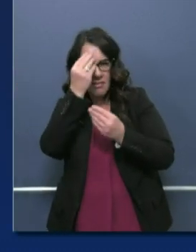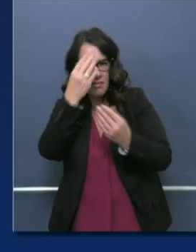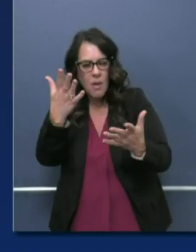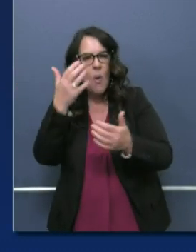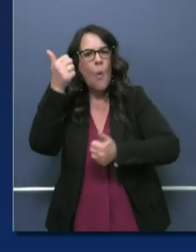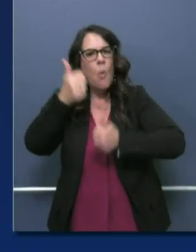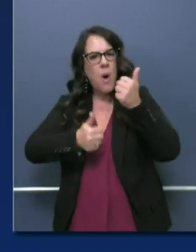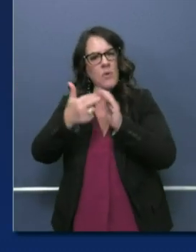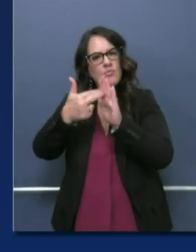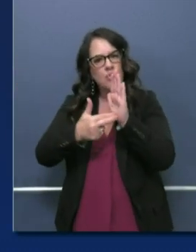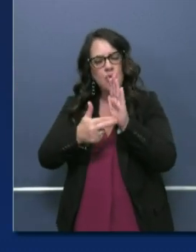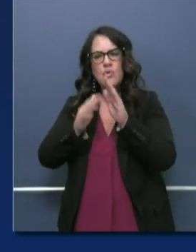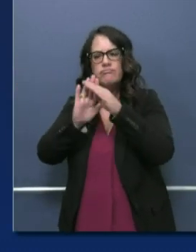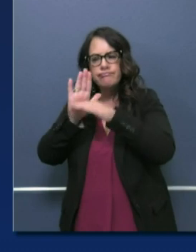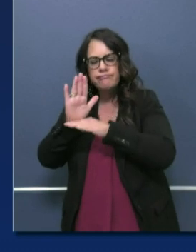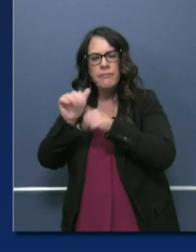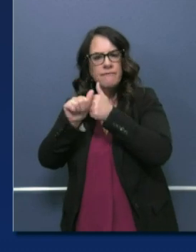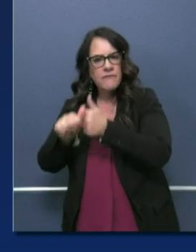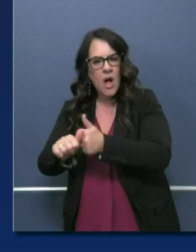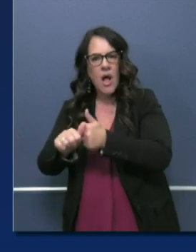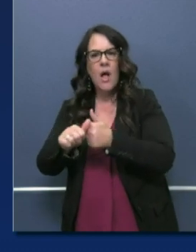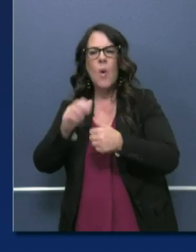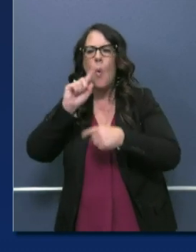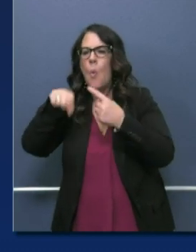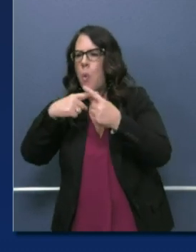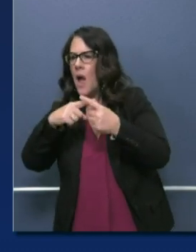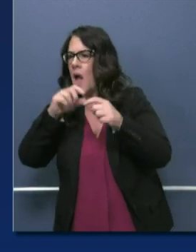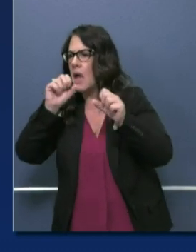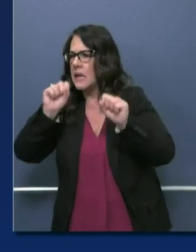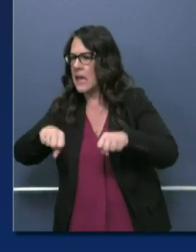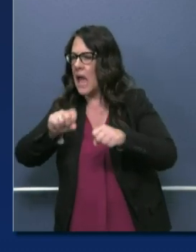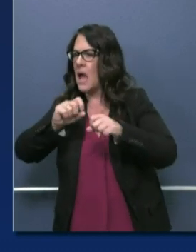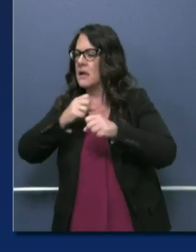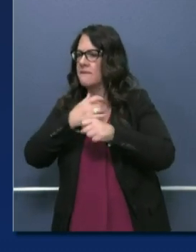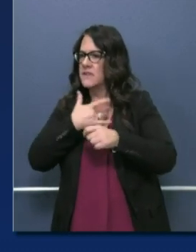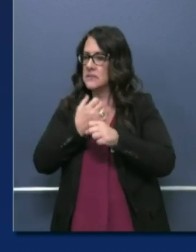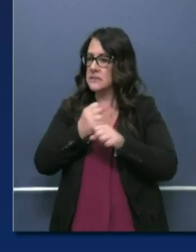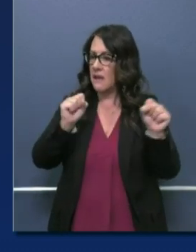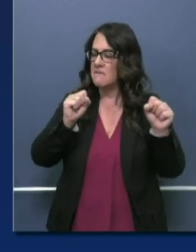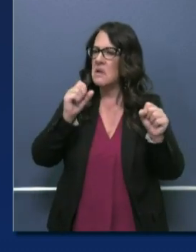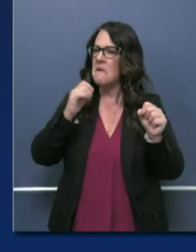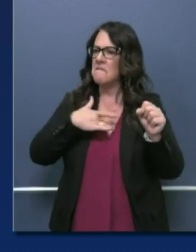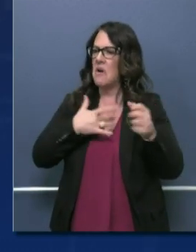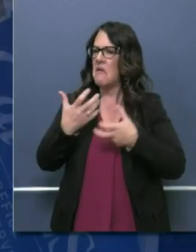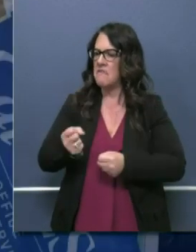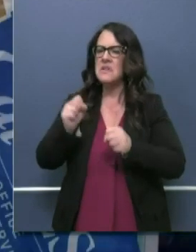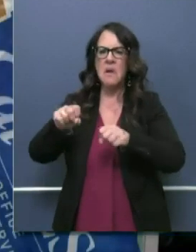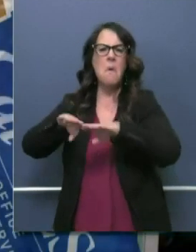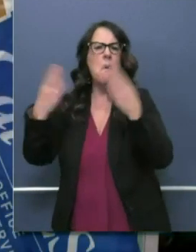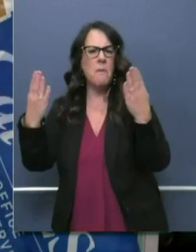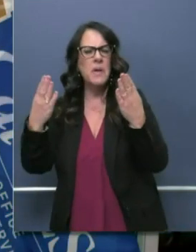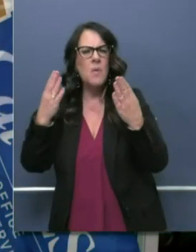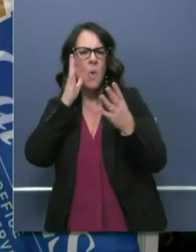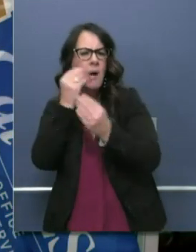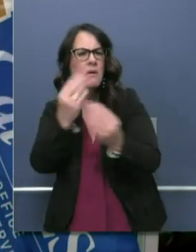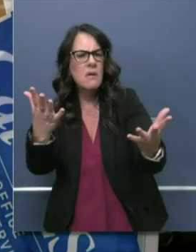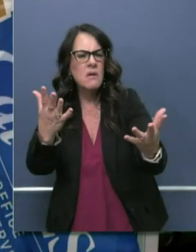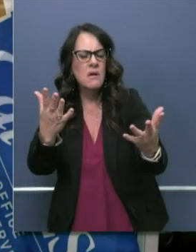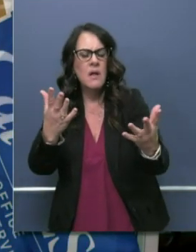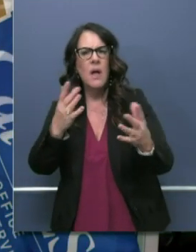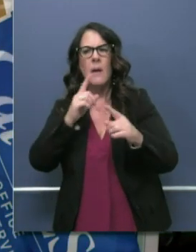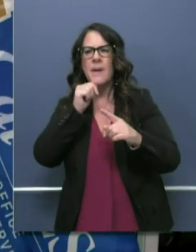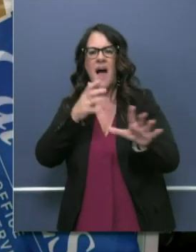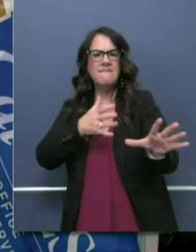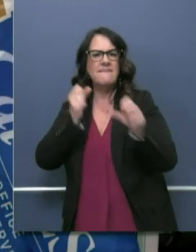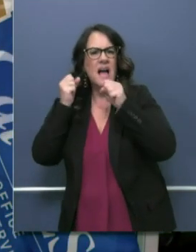when it will be safe to open them. Again, remember, we're following the data and we're looking very carefully at this. We're going to move as rapidly as we can, but as safely